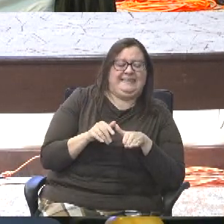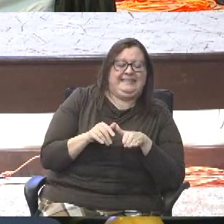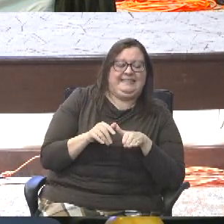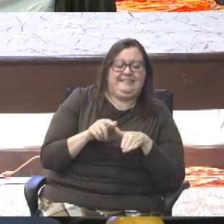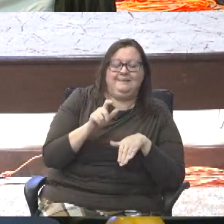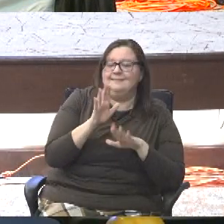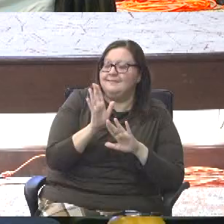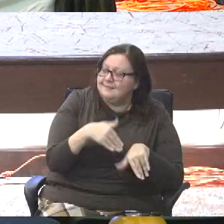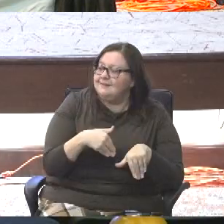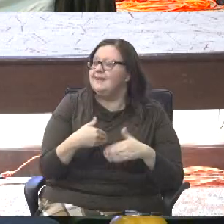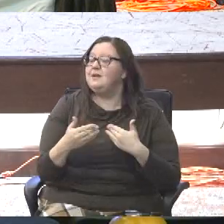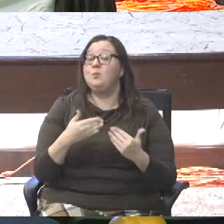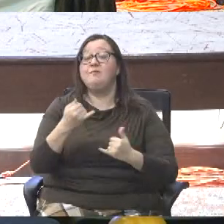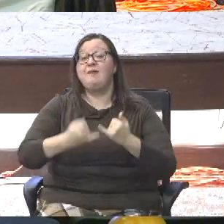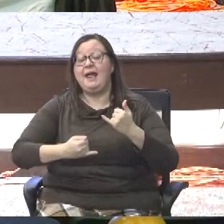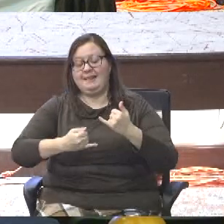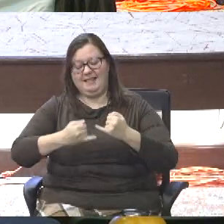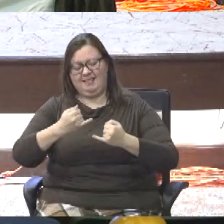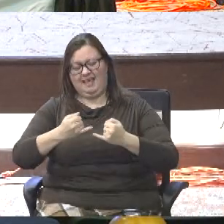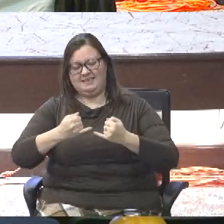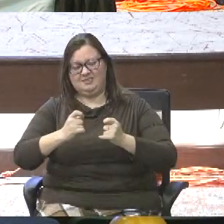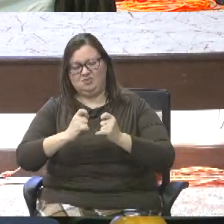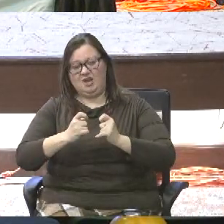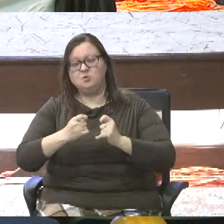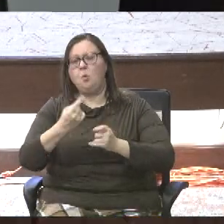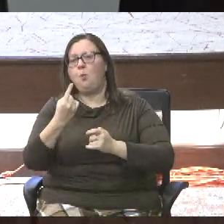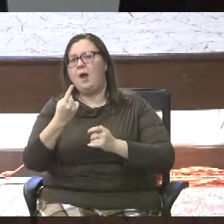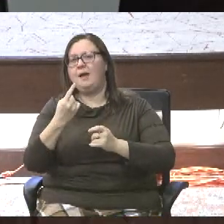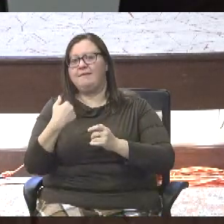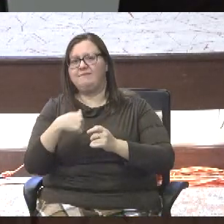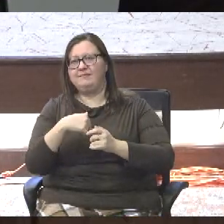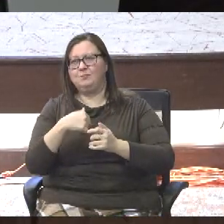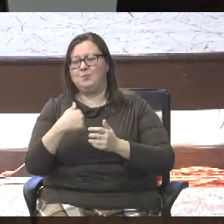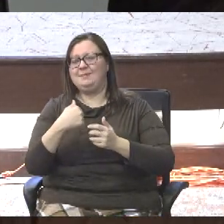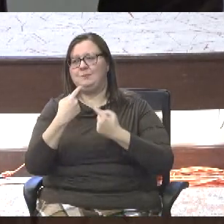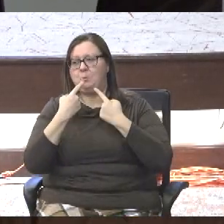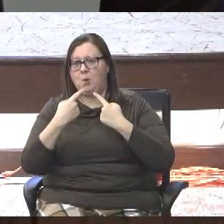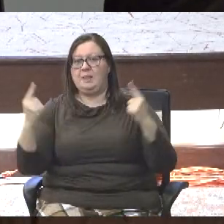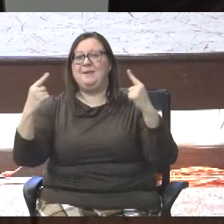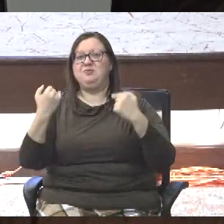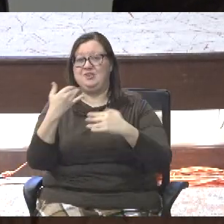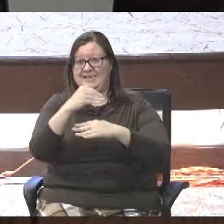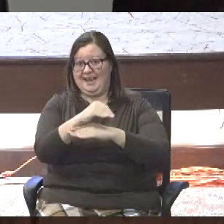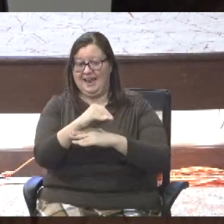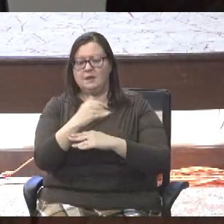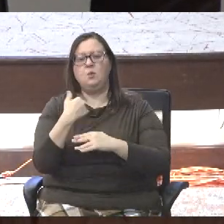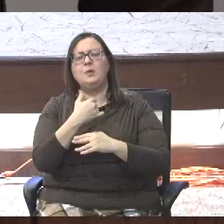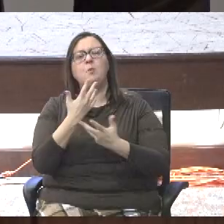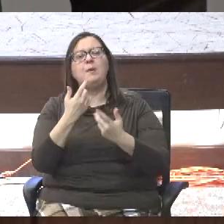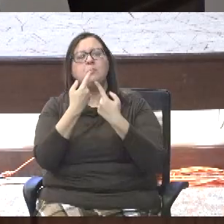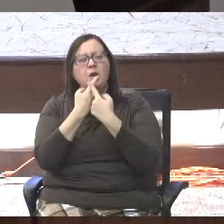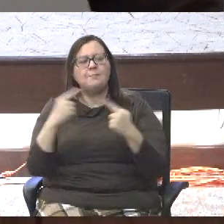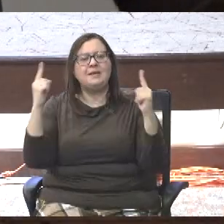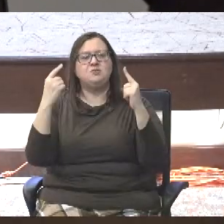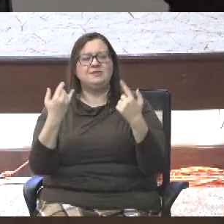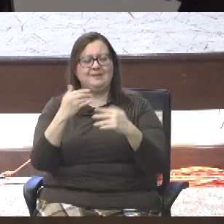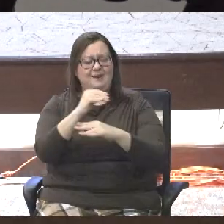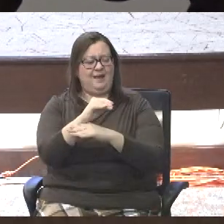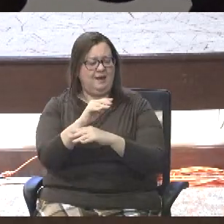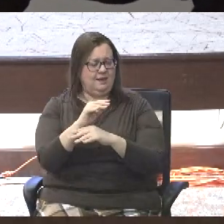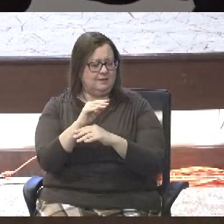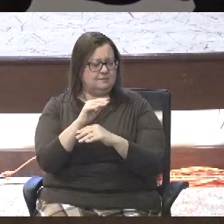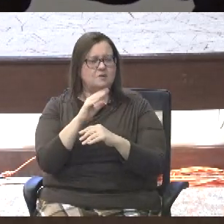finally, a note on one of our proclamations tonight. We intended to have a proclamation this evening for